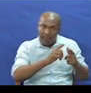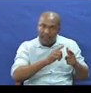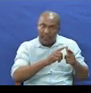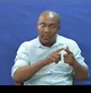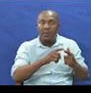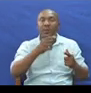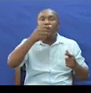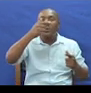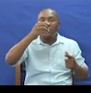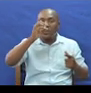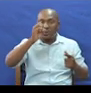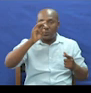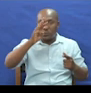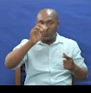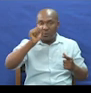towards,